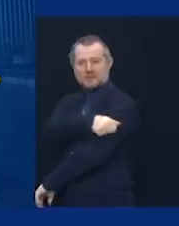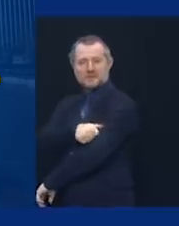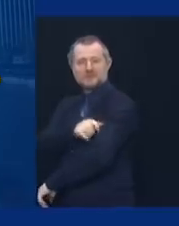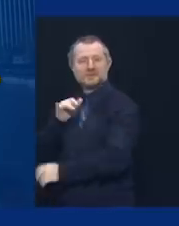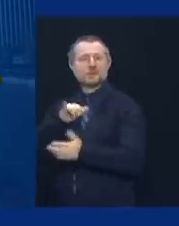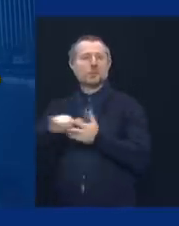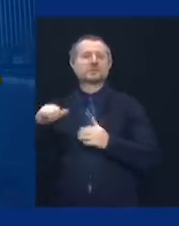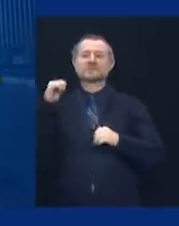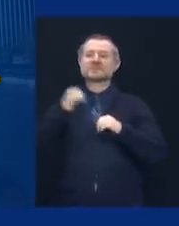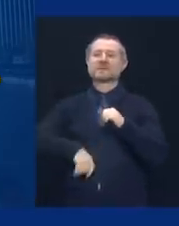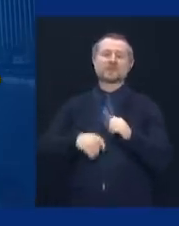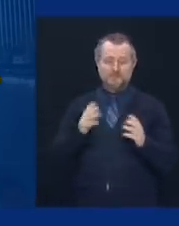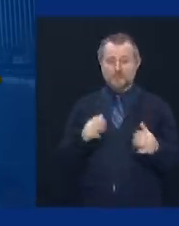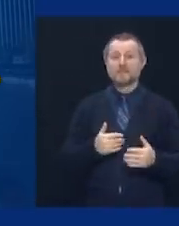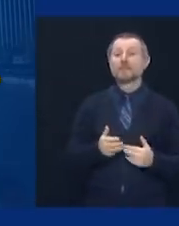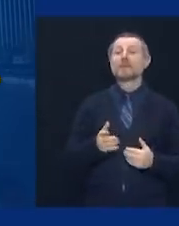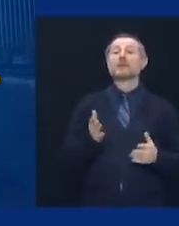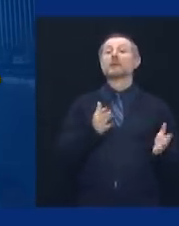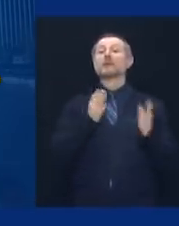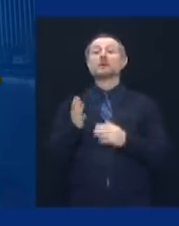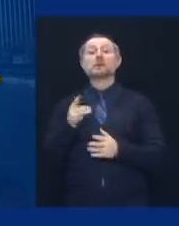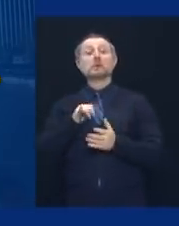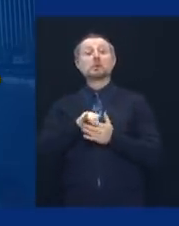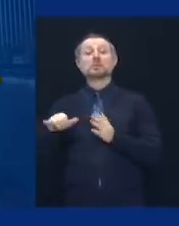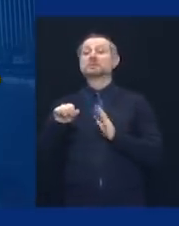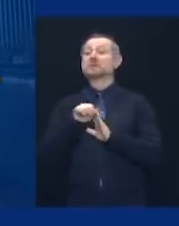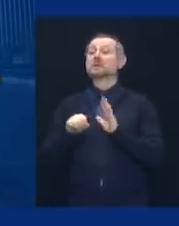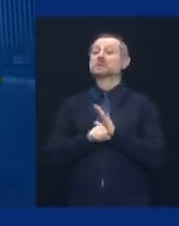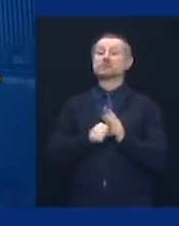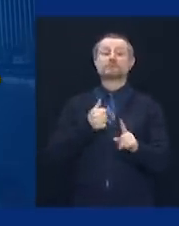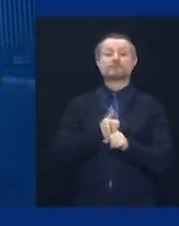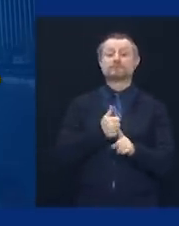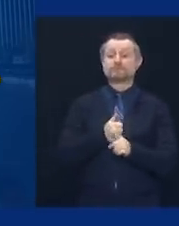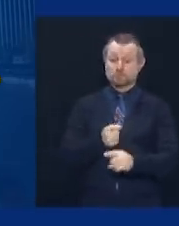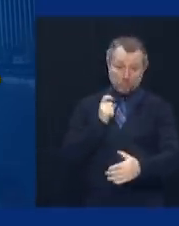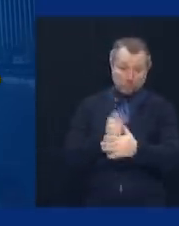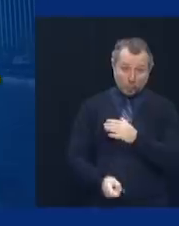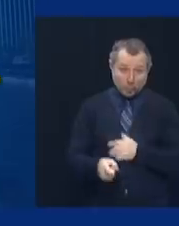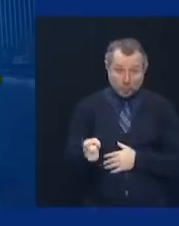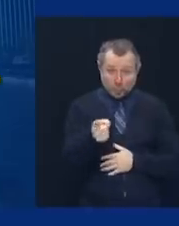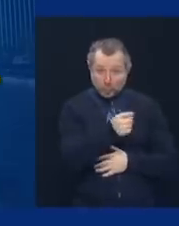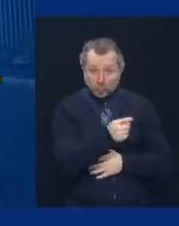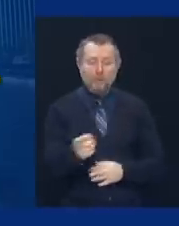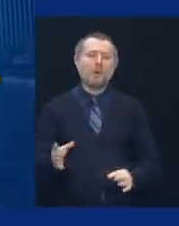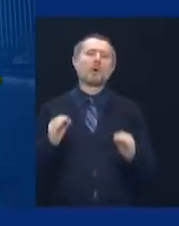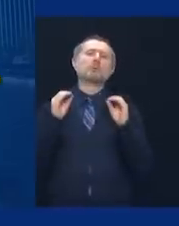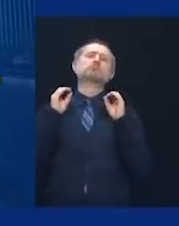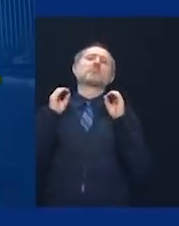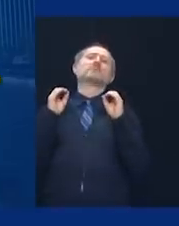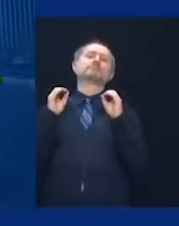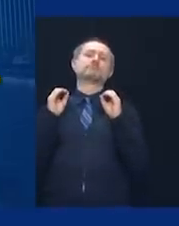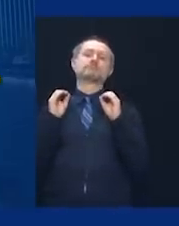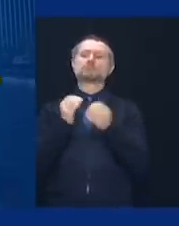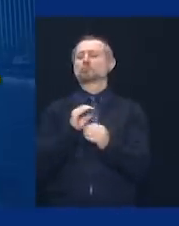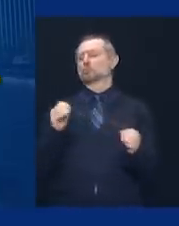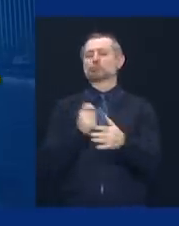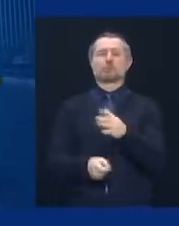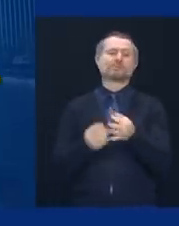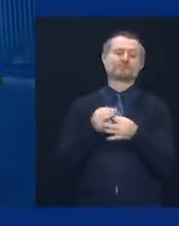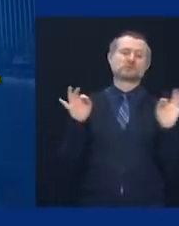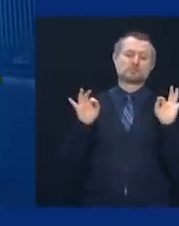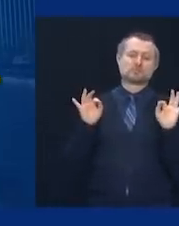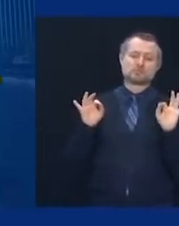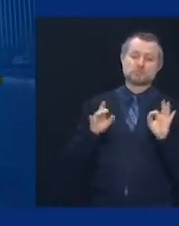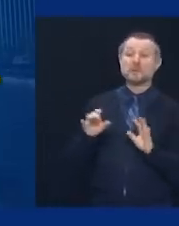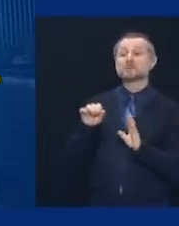York State, vaccinations are no cost to the public. That is not true in other parts of the country. In this state,